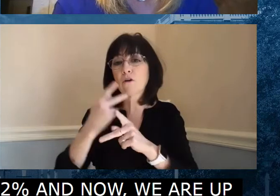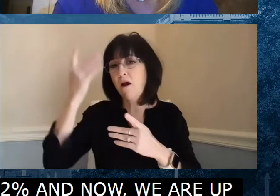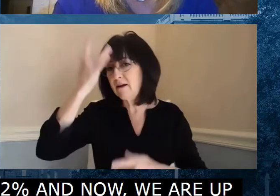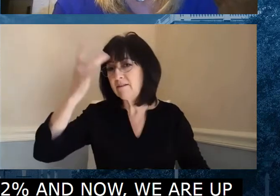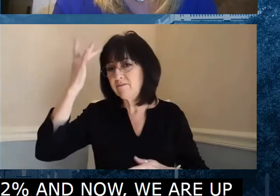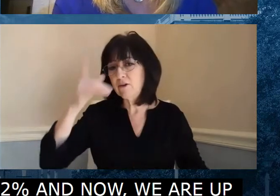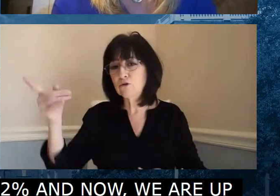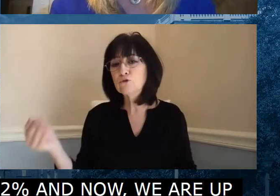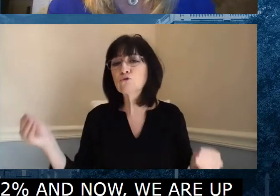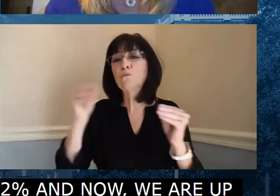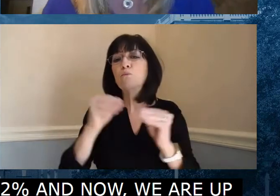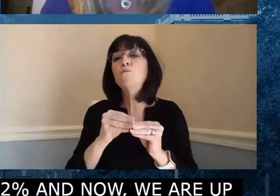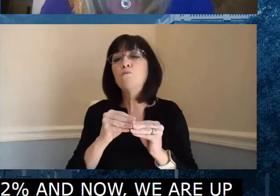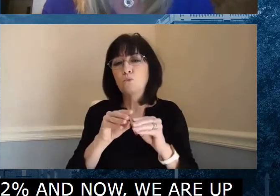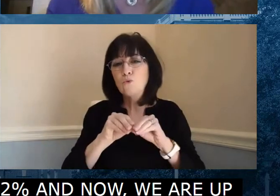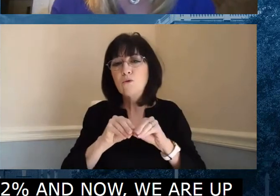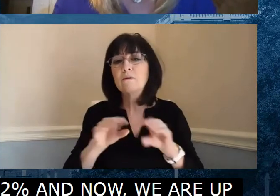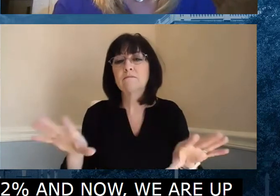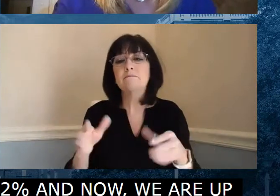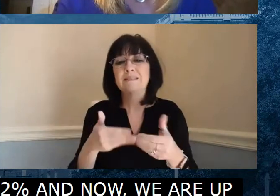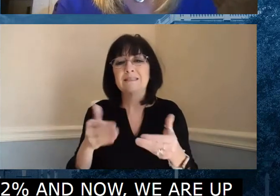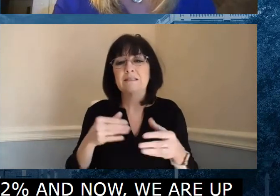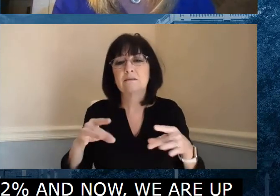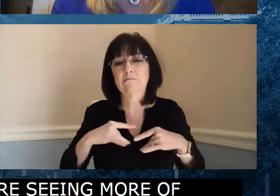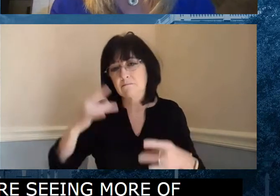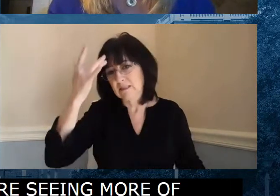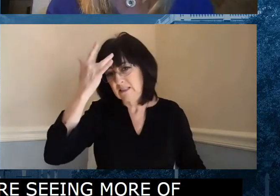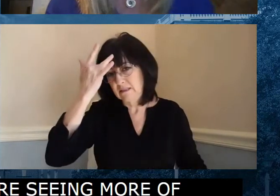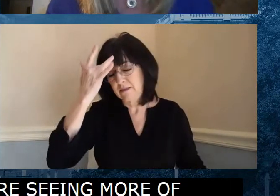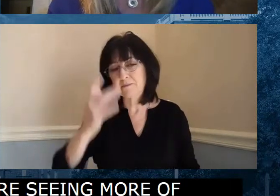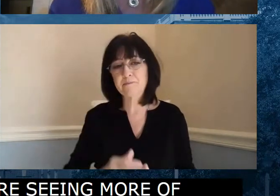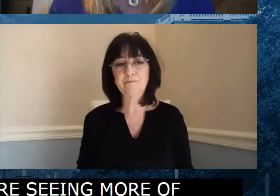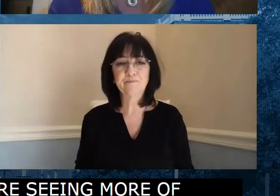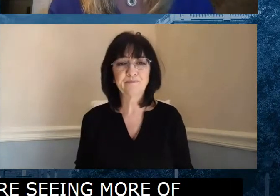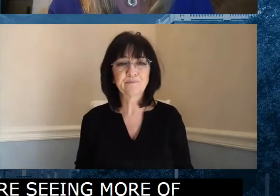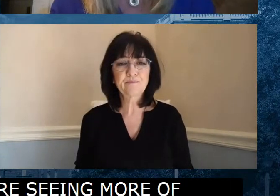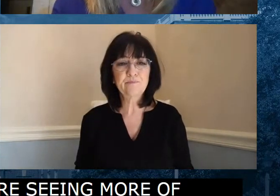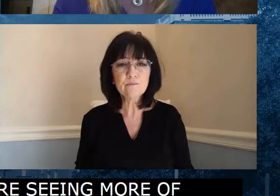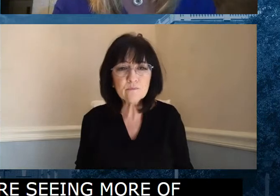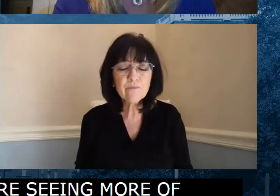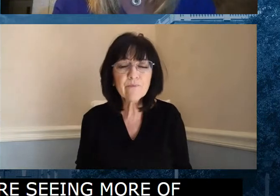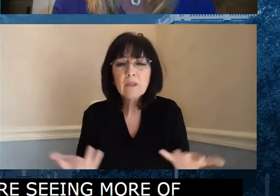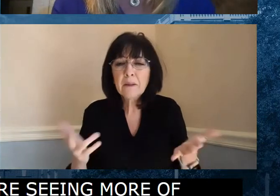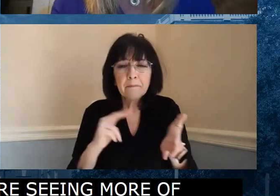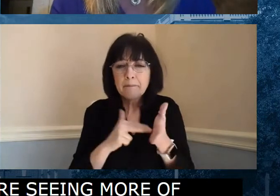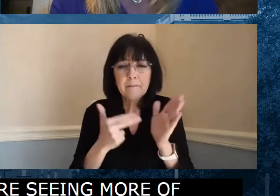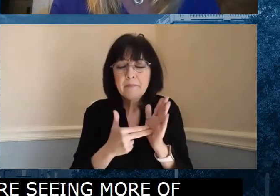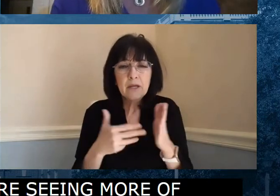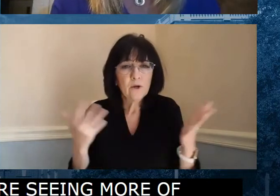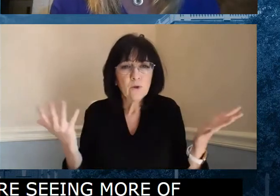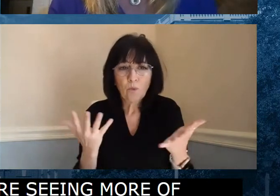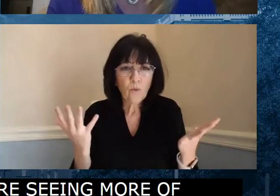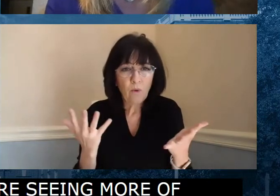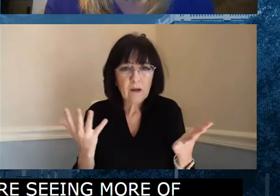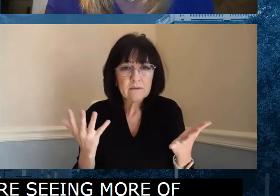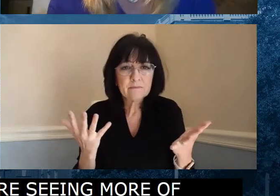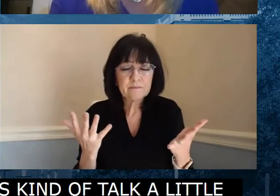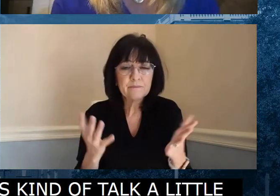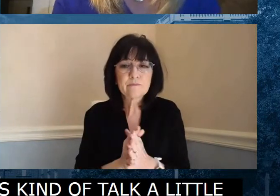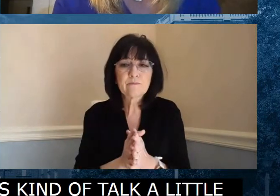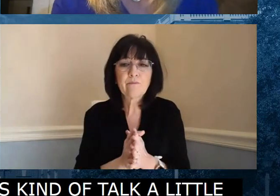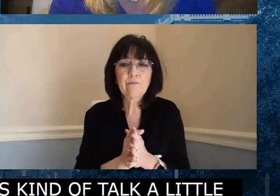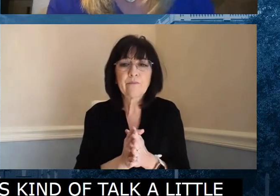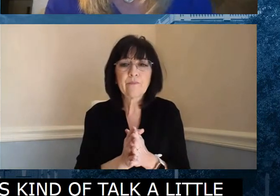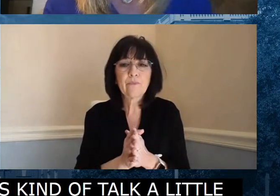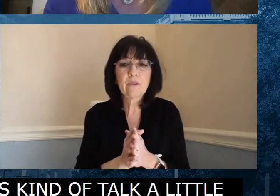So let's just kind of talk about a little bit what this means. I mean, overall, we are